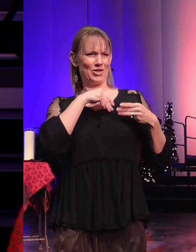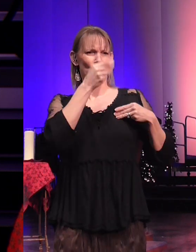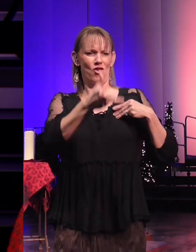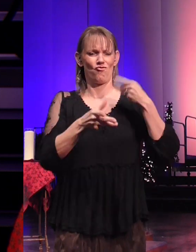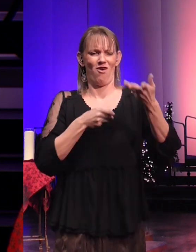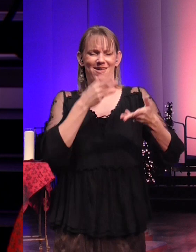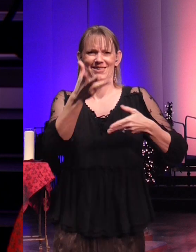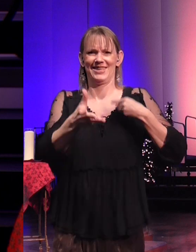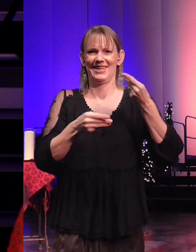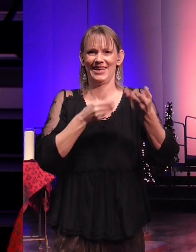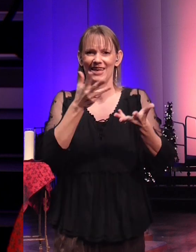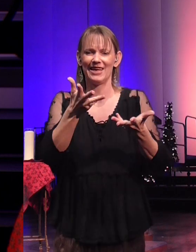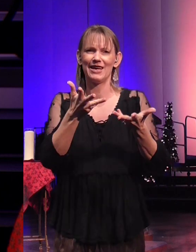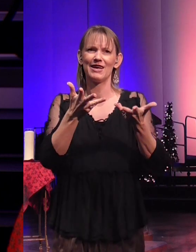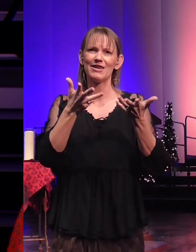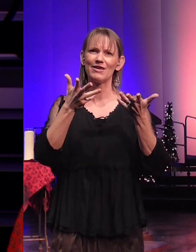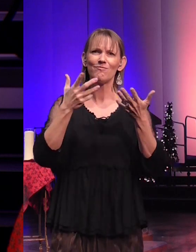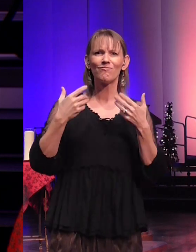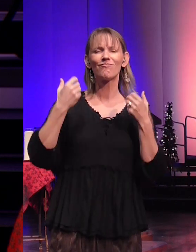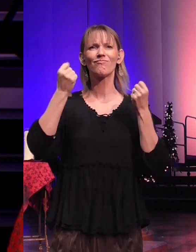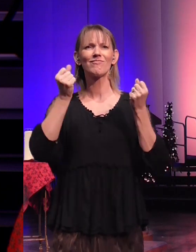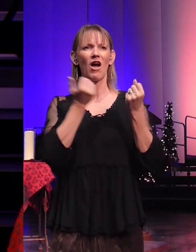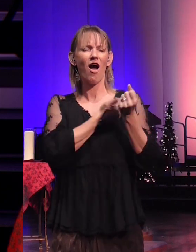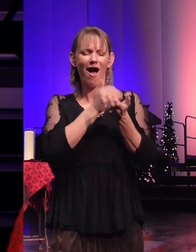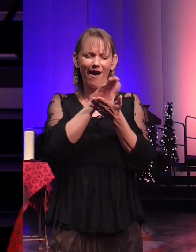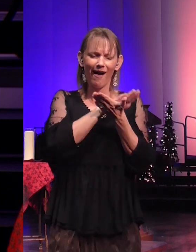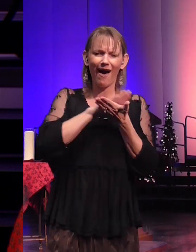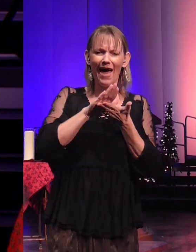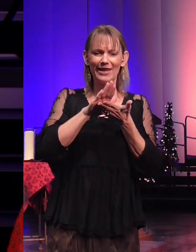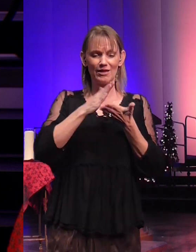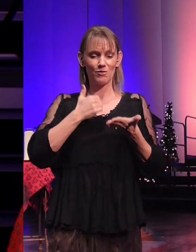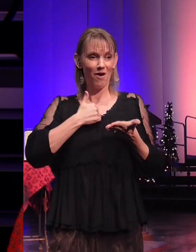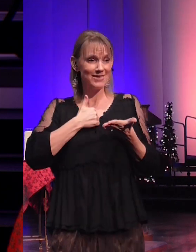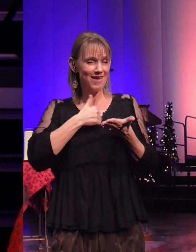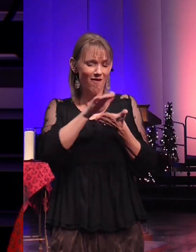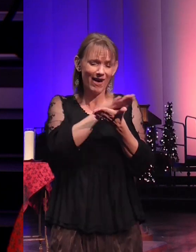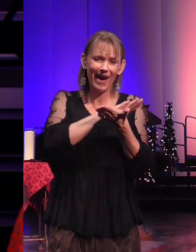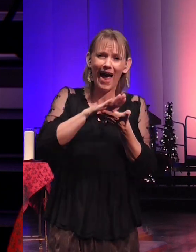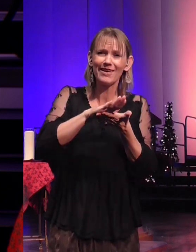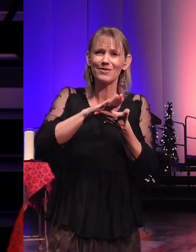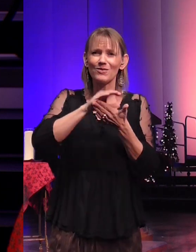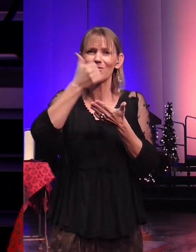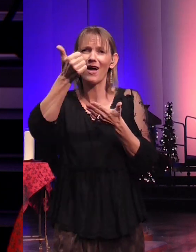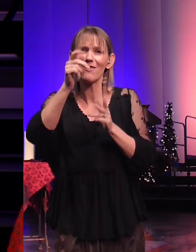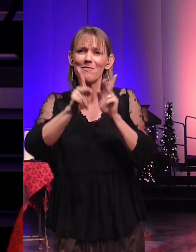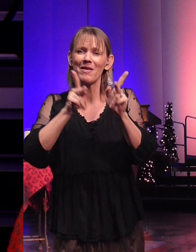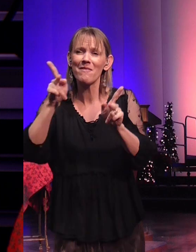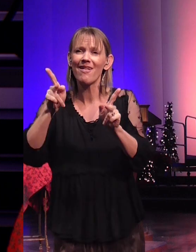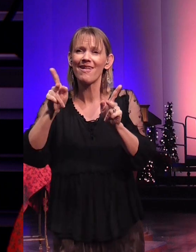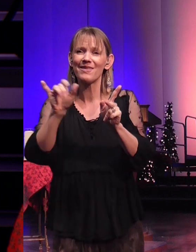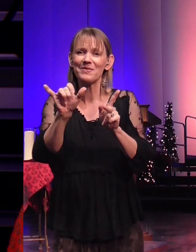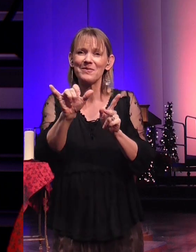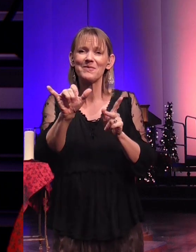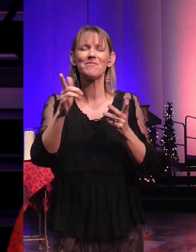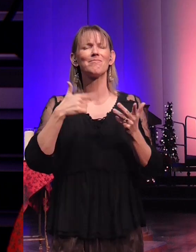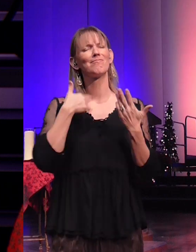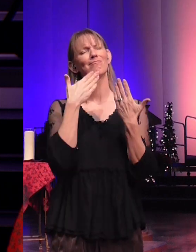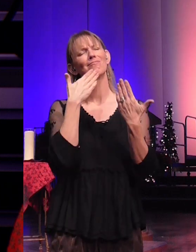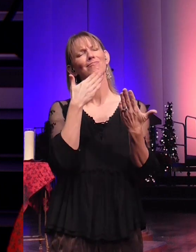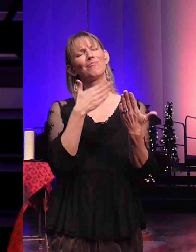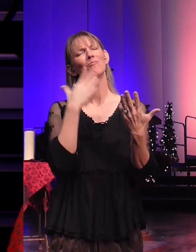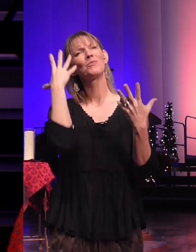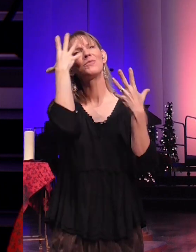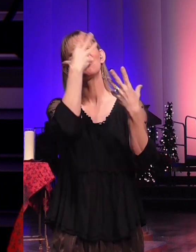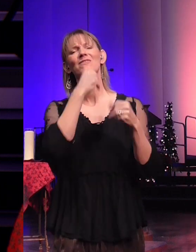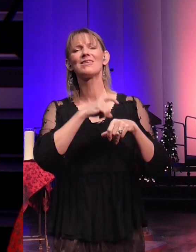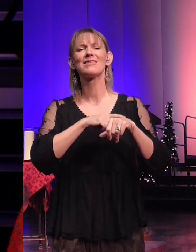generosity, being robust in our kindness to self and to others. And I give thanks for this beautiful